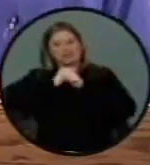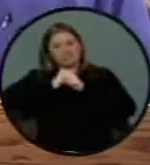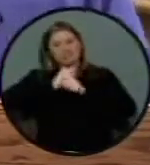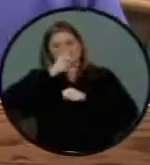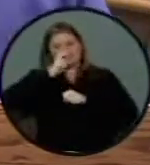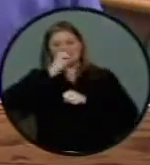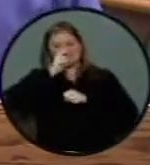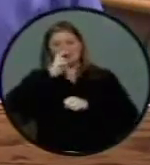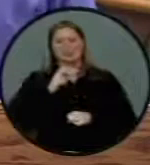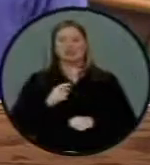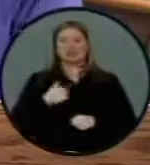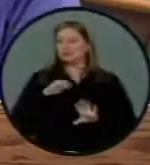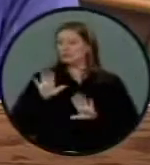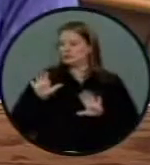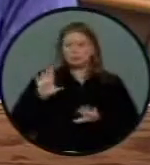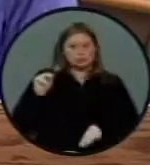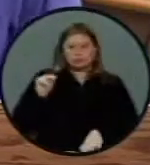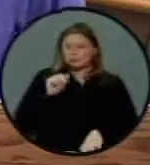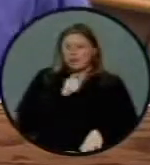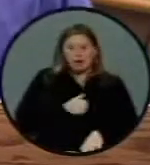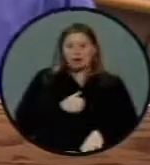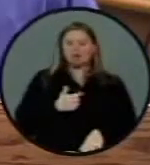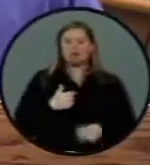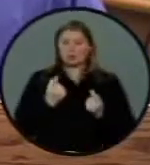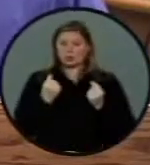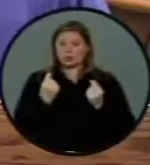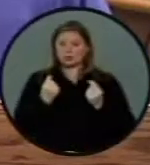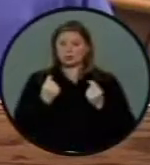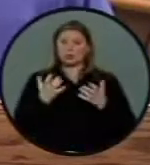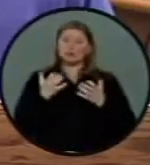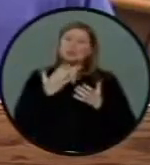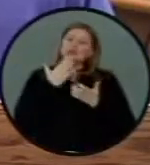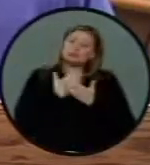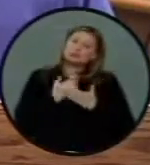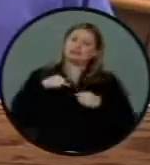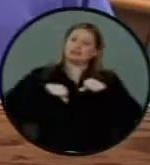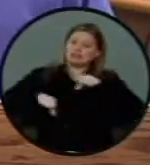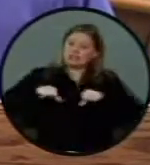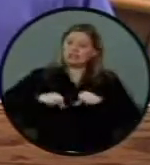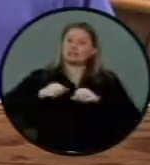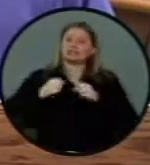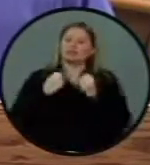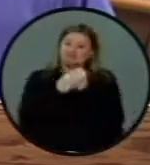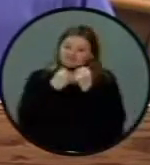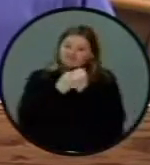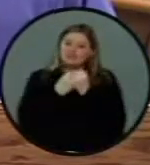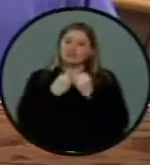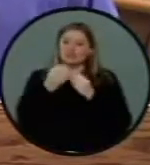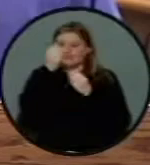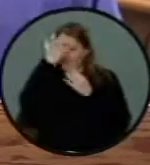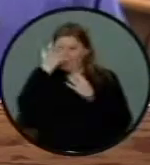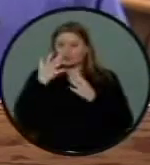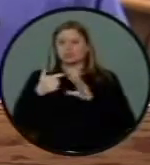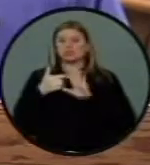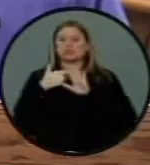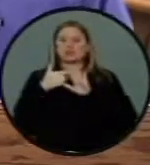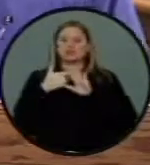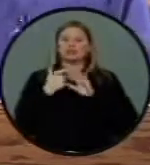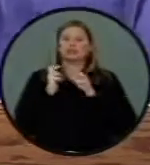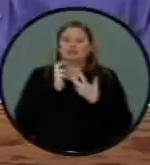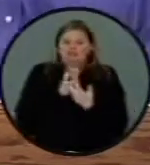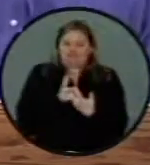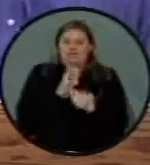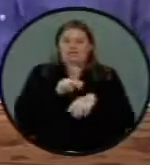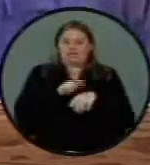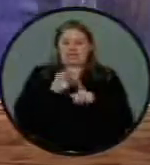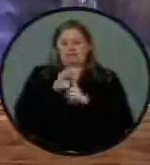said, absolutely not. All I'm trying to do is to bring to bear really good, scientifically defensible information that characterizes the natural environment